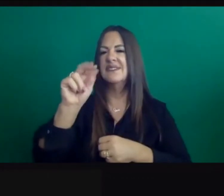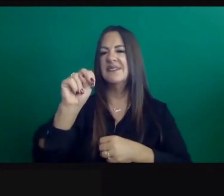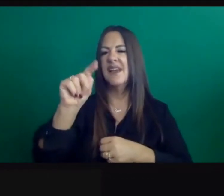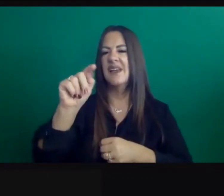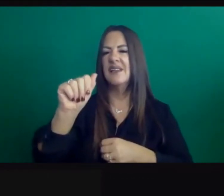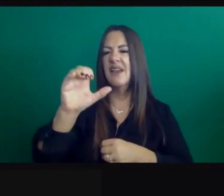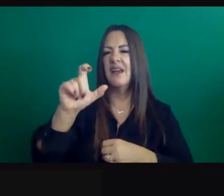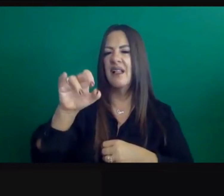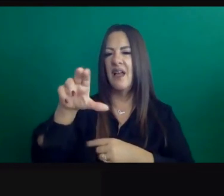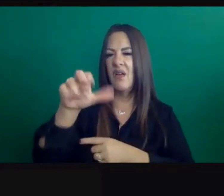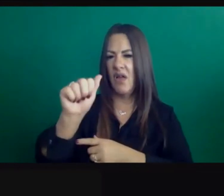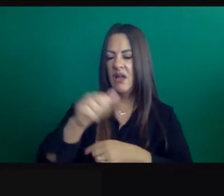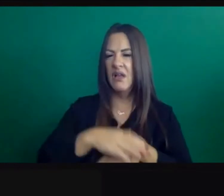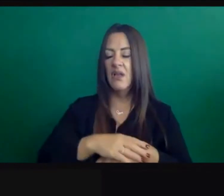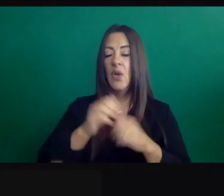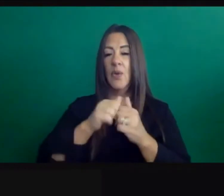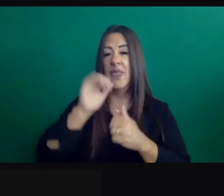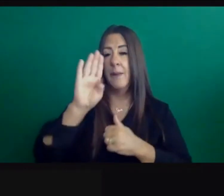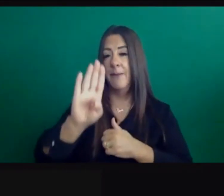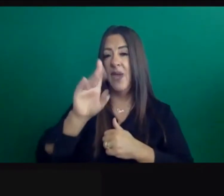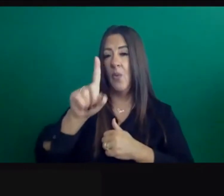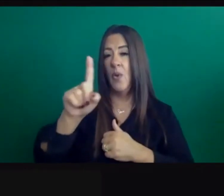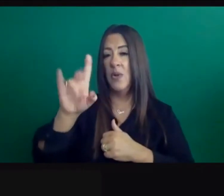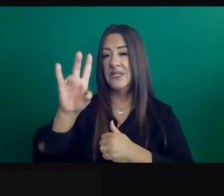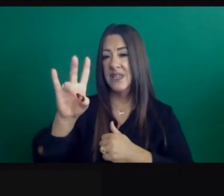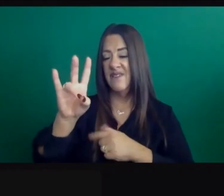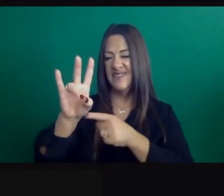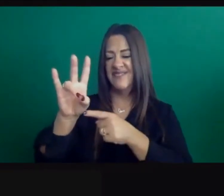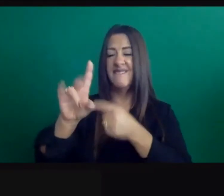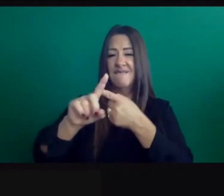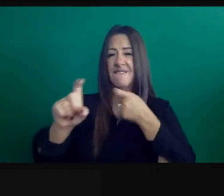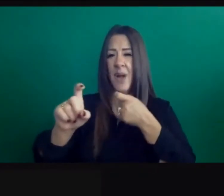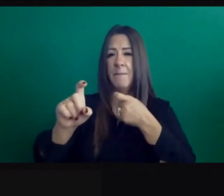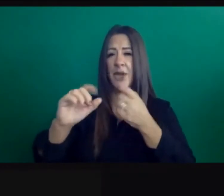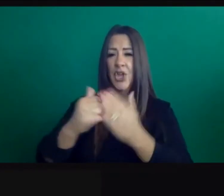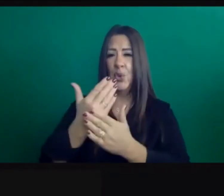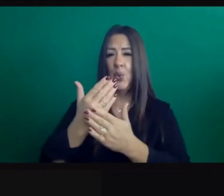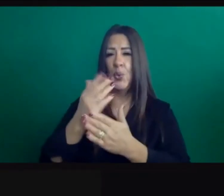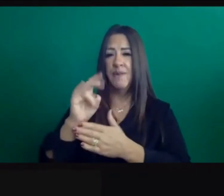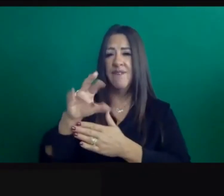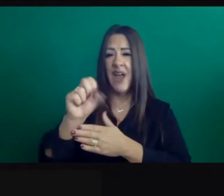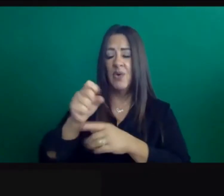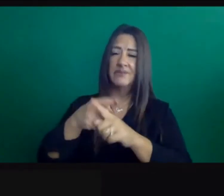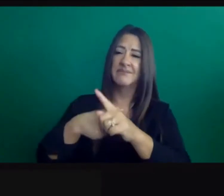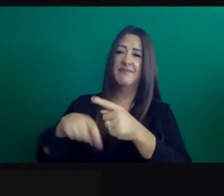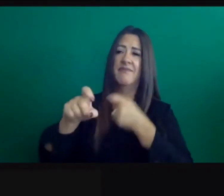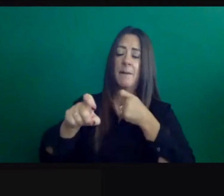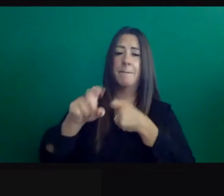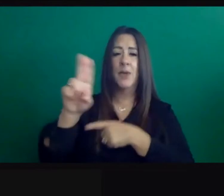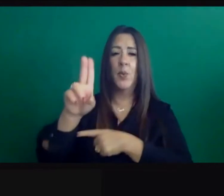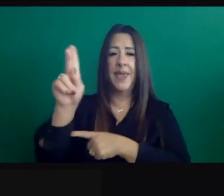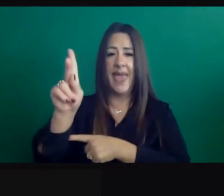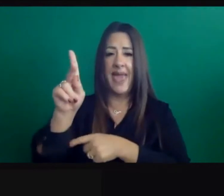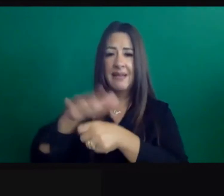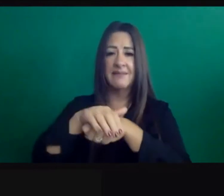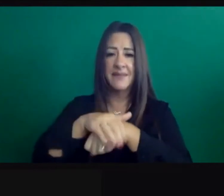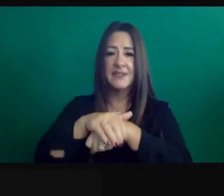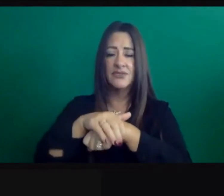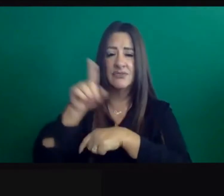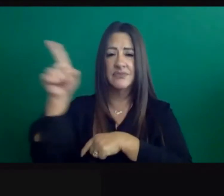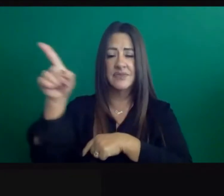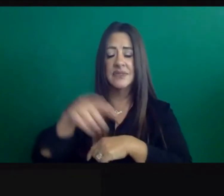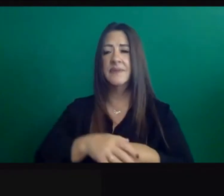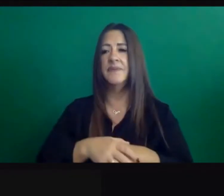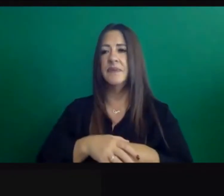of the B117 variant, that UK variant, that it creates more infectiousness, so more likely to